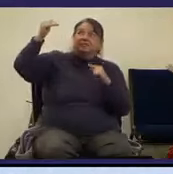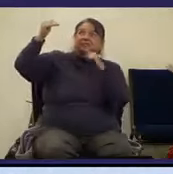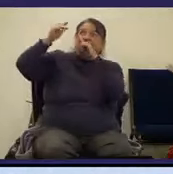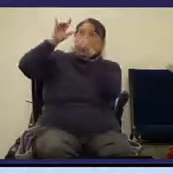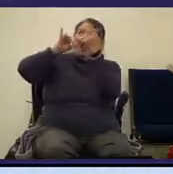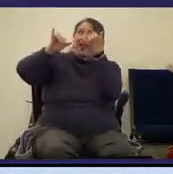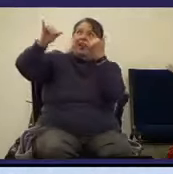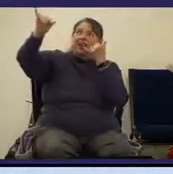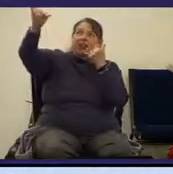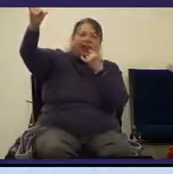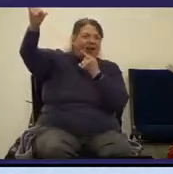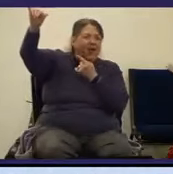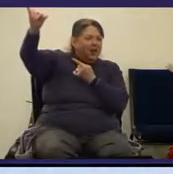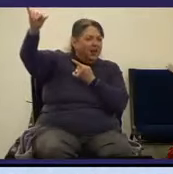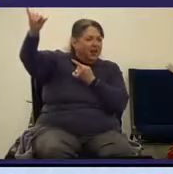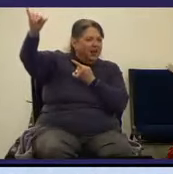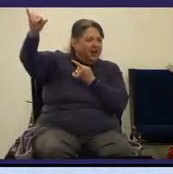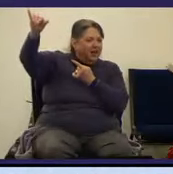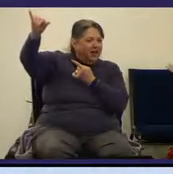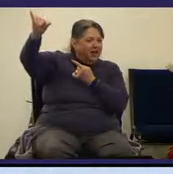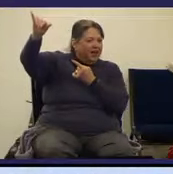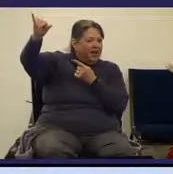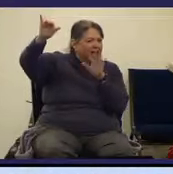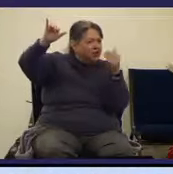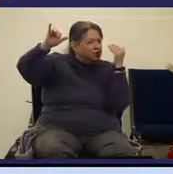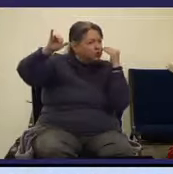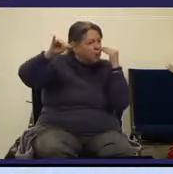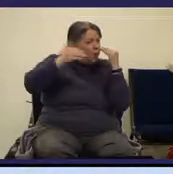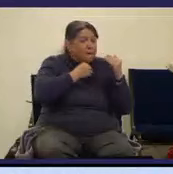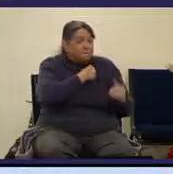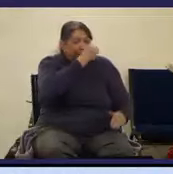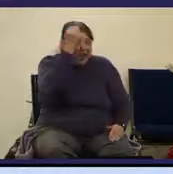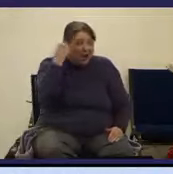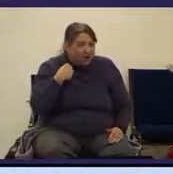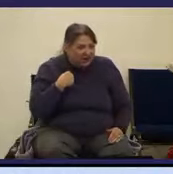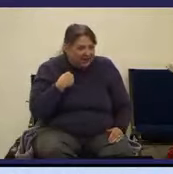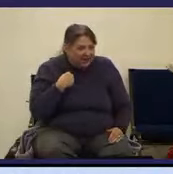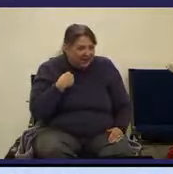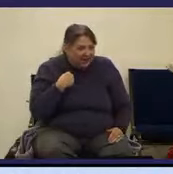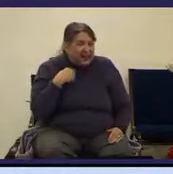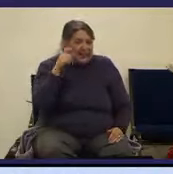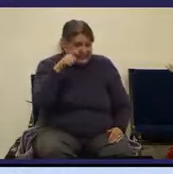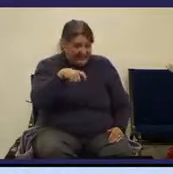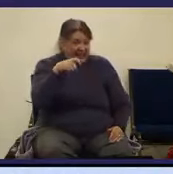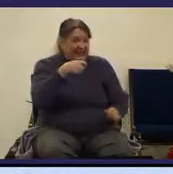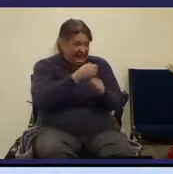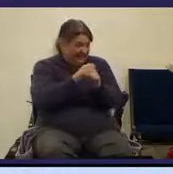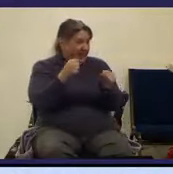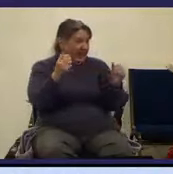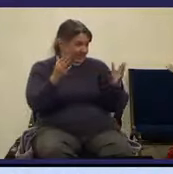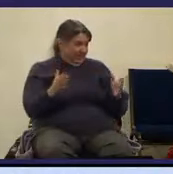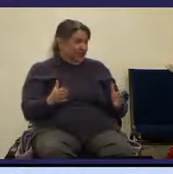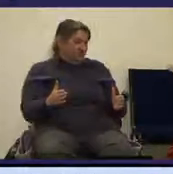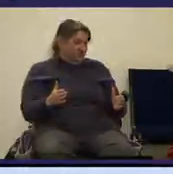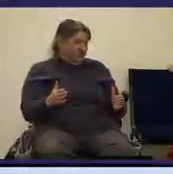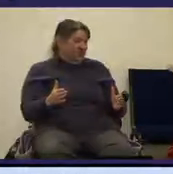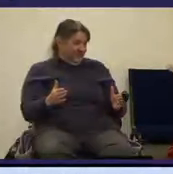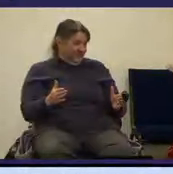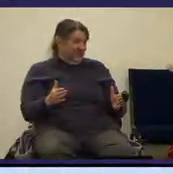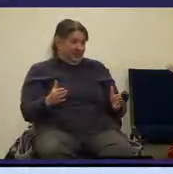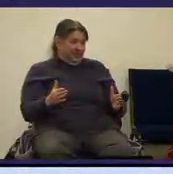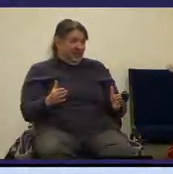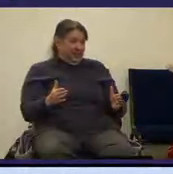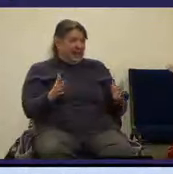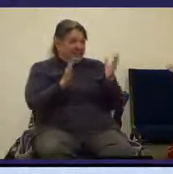even Mary needed a Savior. You know that? The mother of Jesus, she herself needed a Savior.